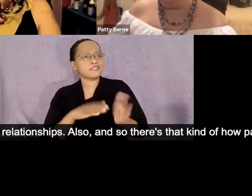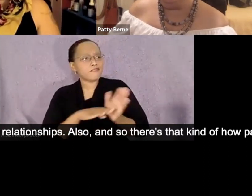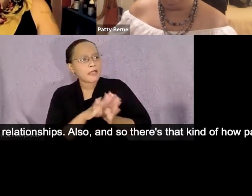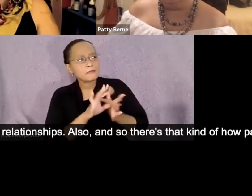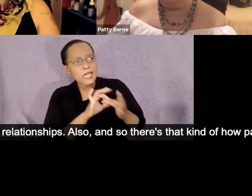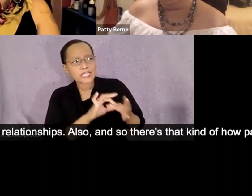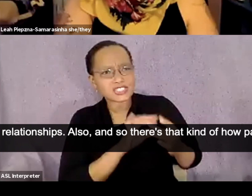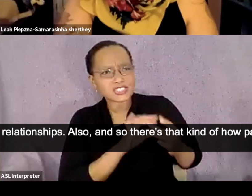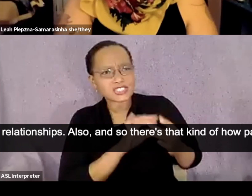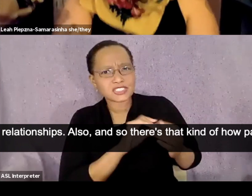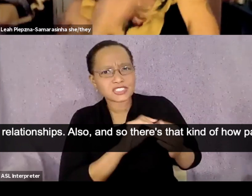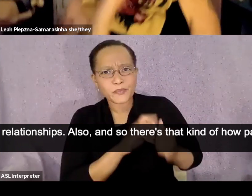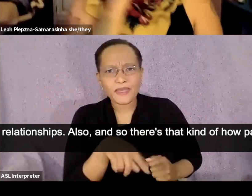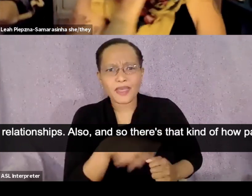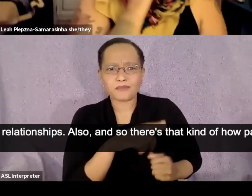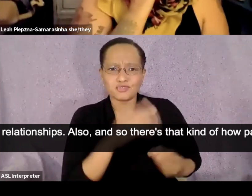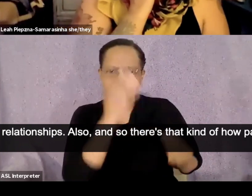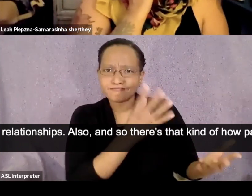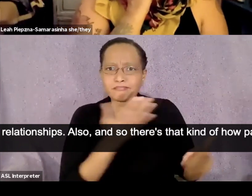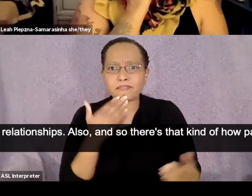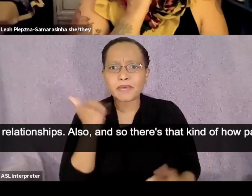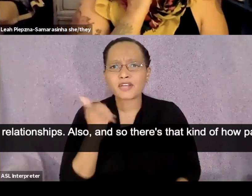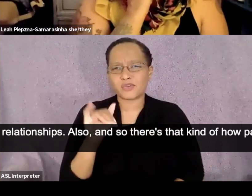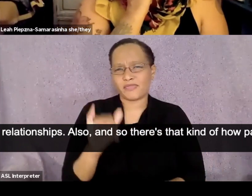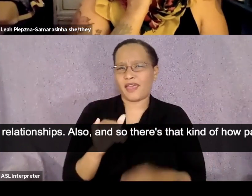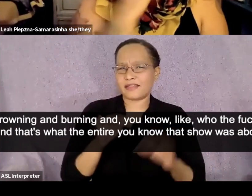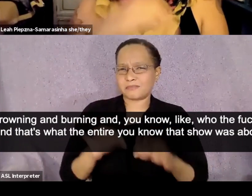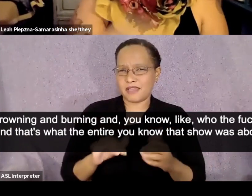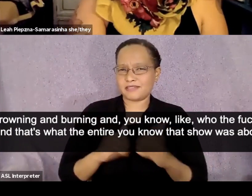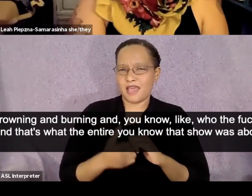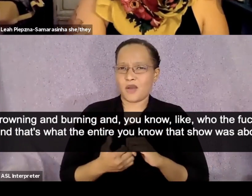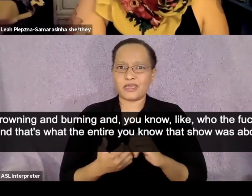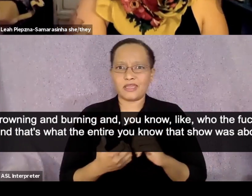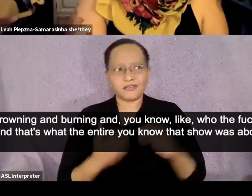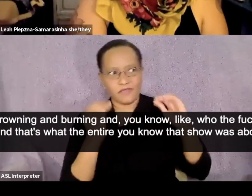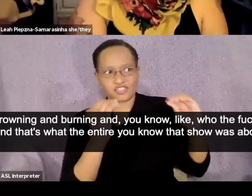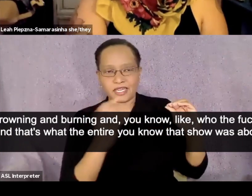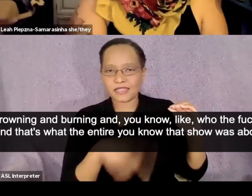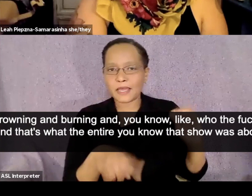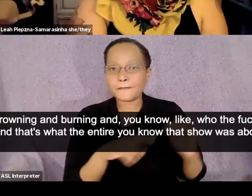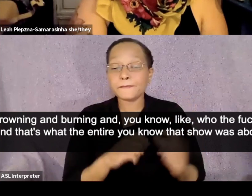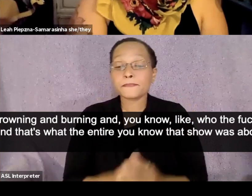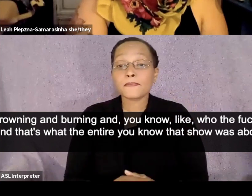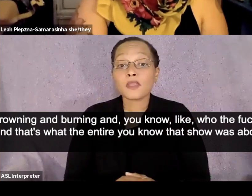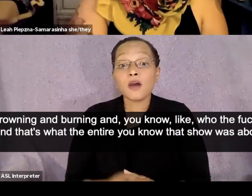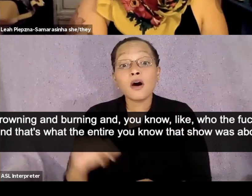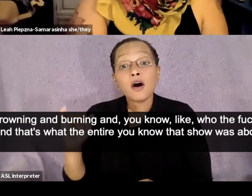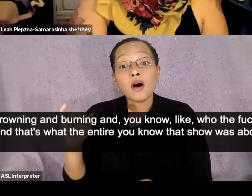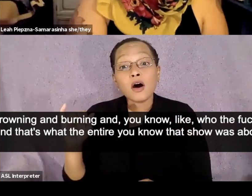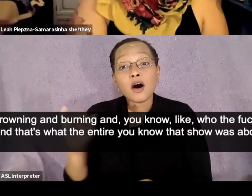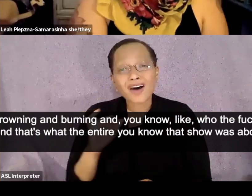there's that kind of is how part of how it came to be. And then also, we're